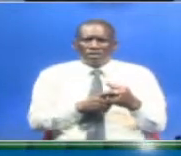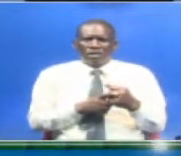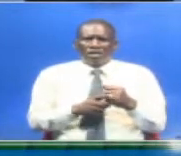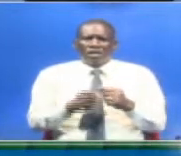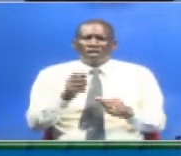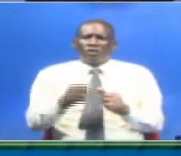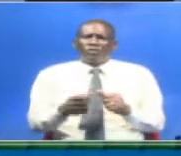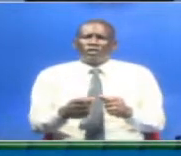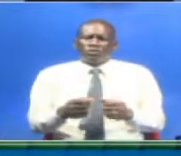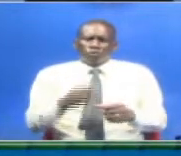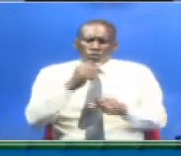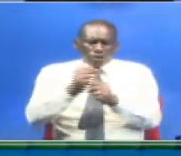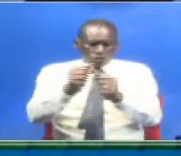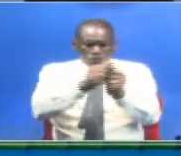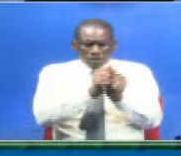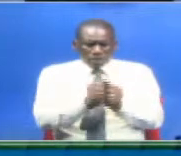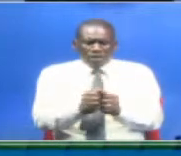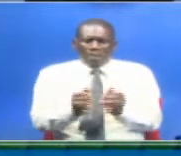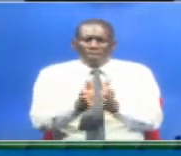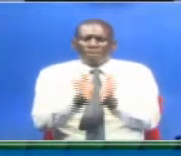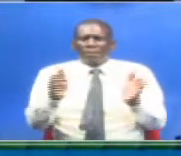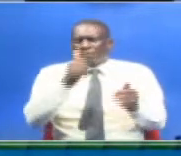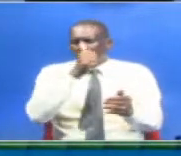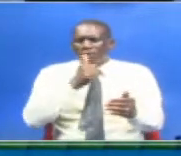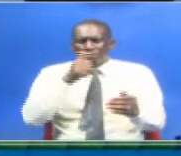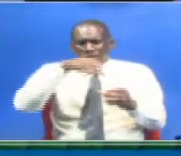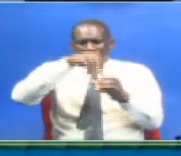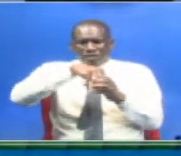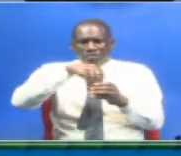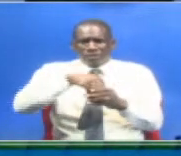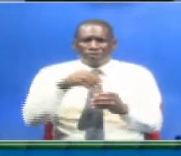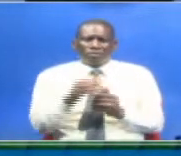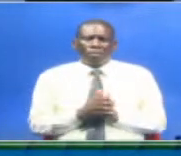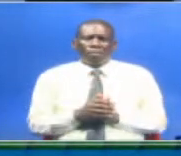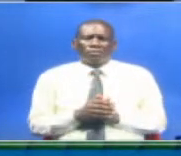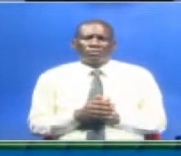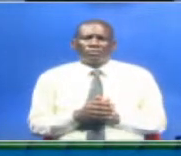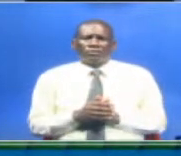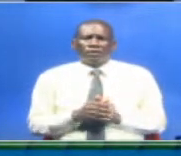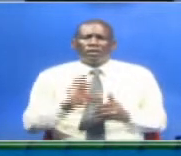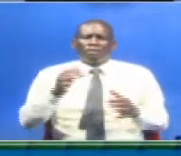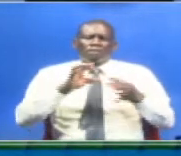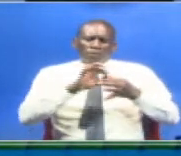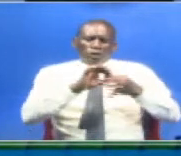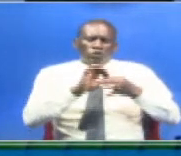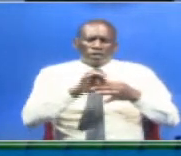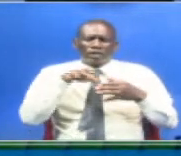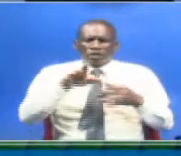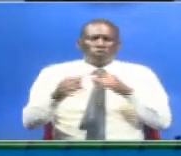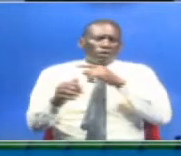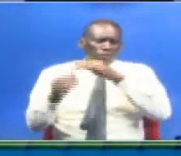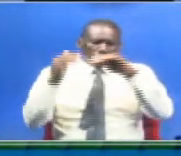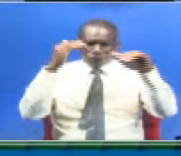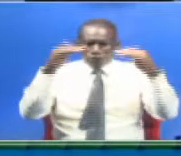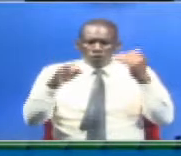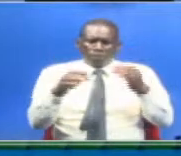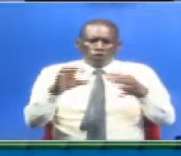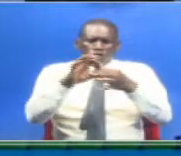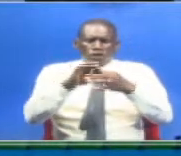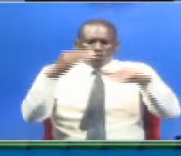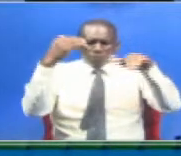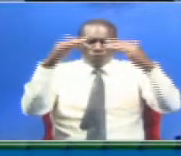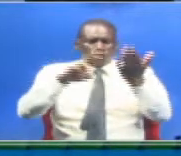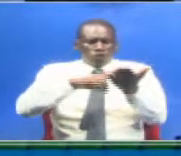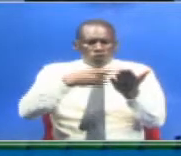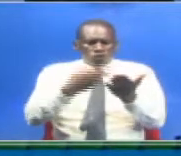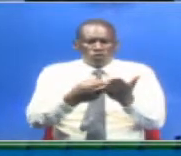synergies of public and private investments. By uniting your expertise, resources, and